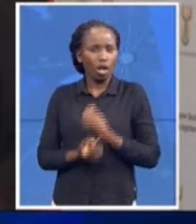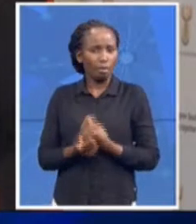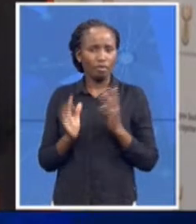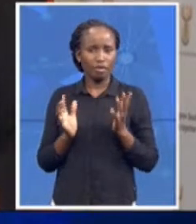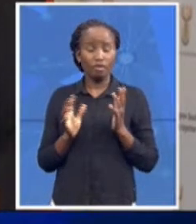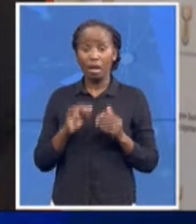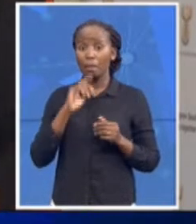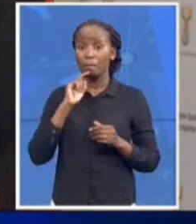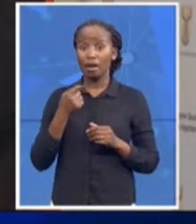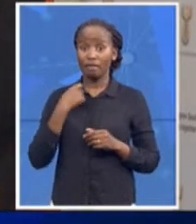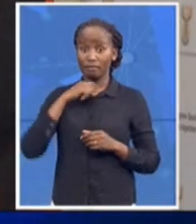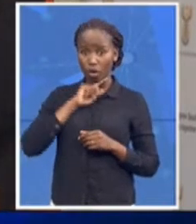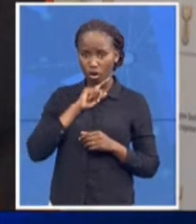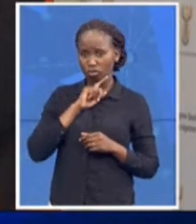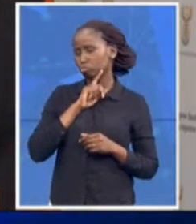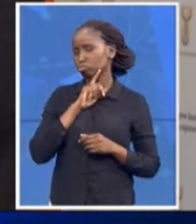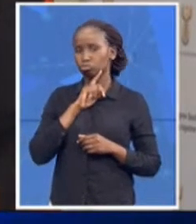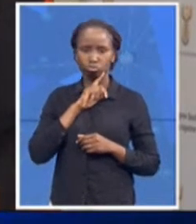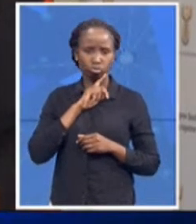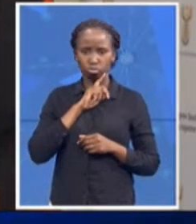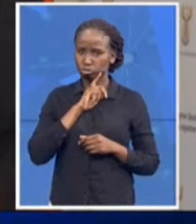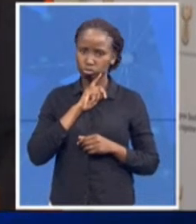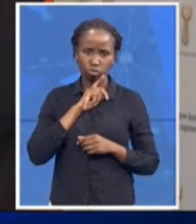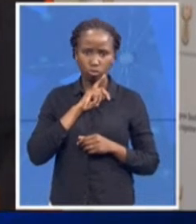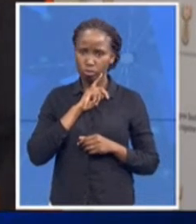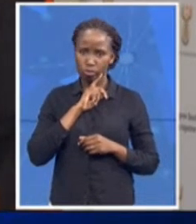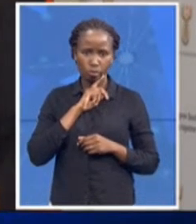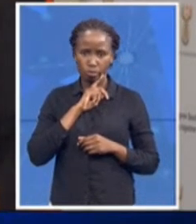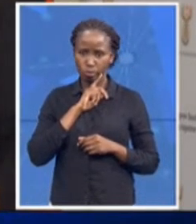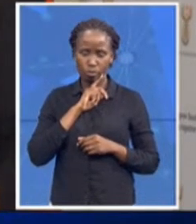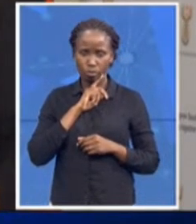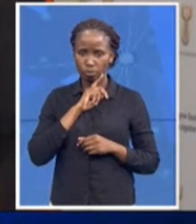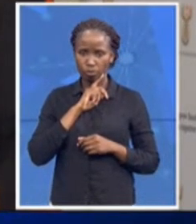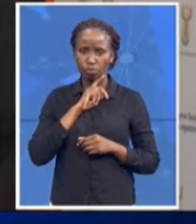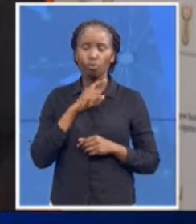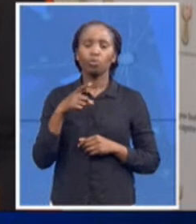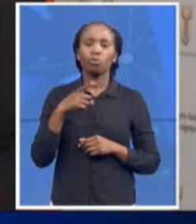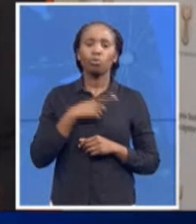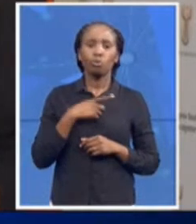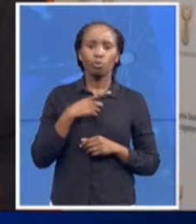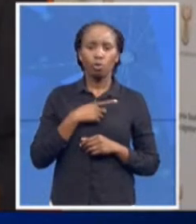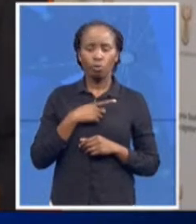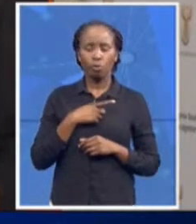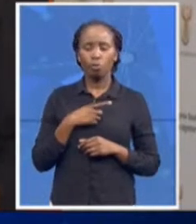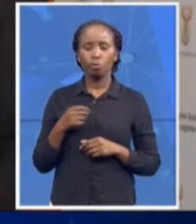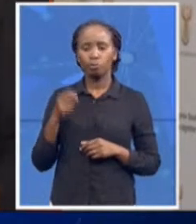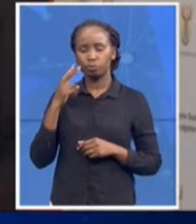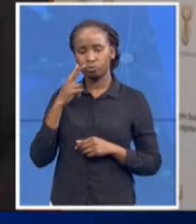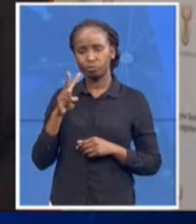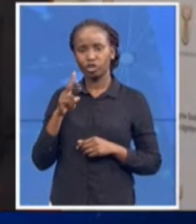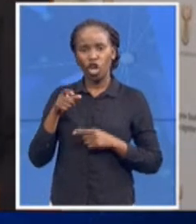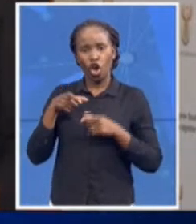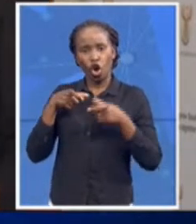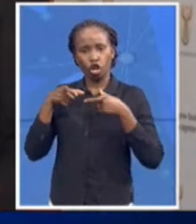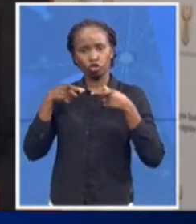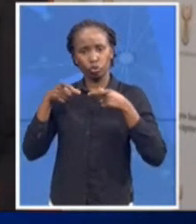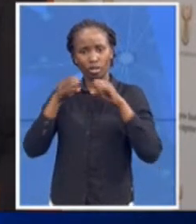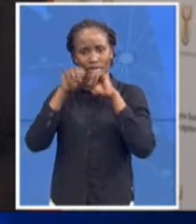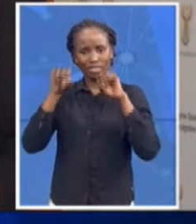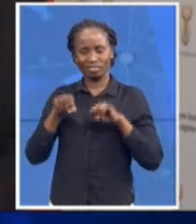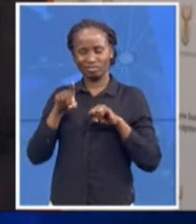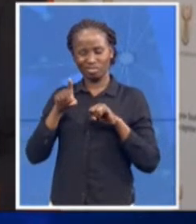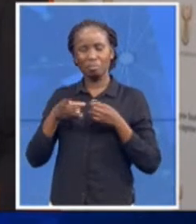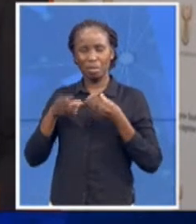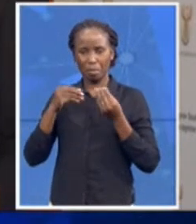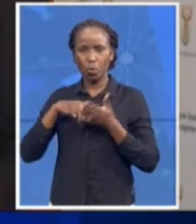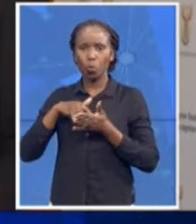it was because of the weaknesses in the control system and the incompetent manner in which the